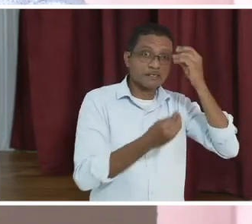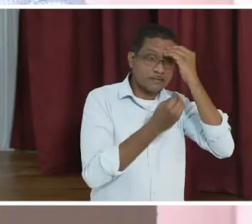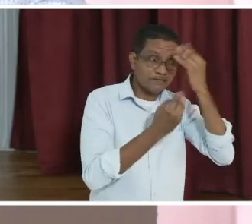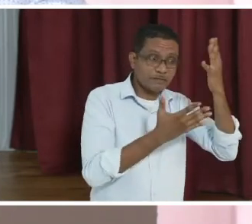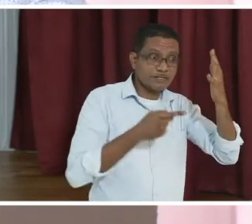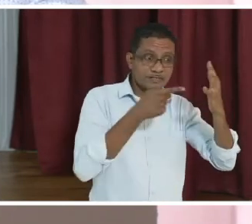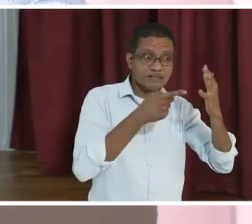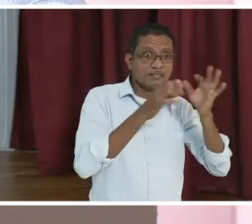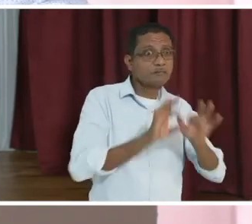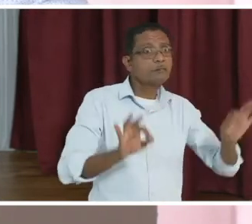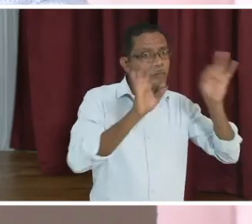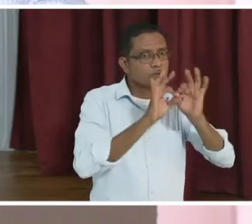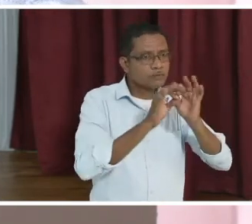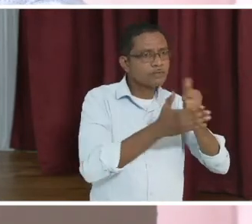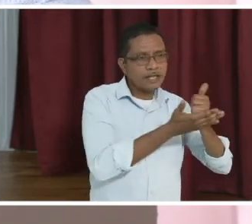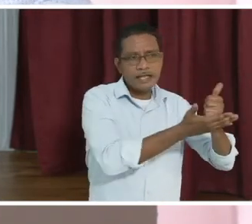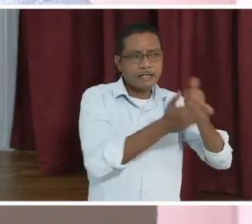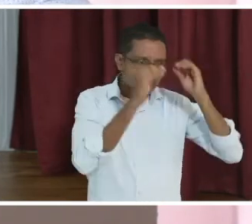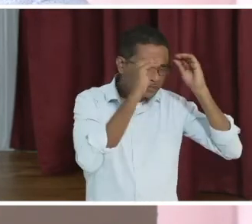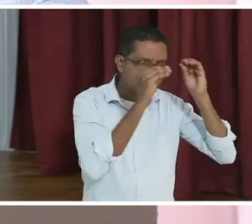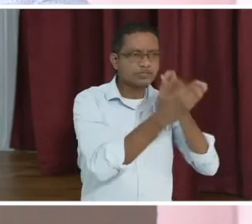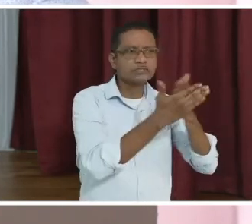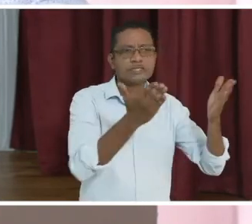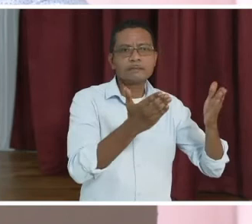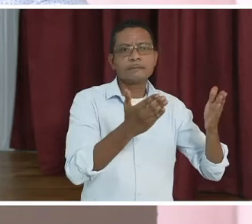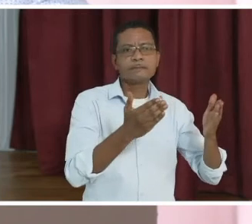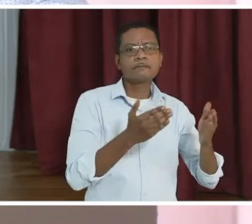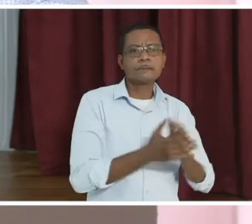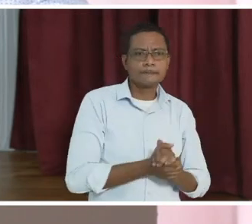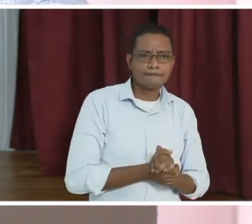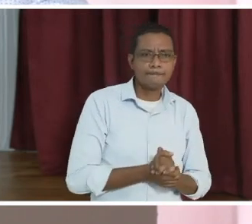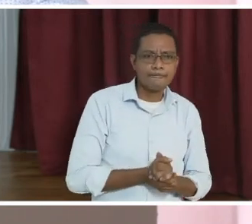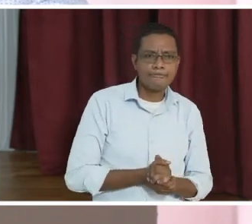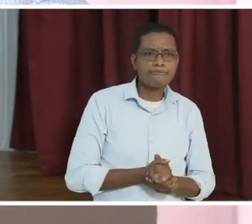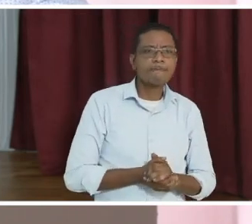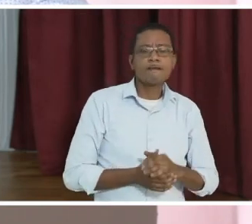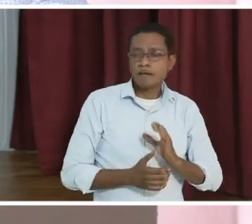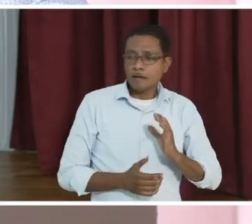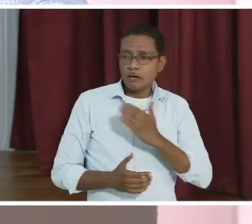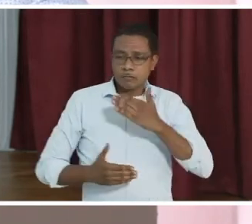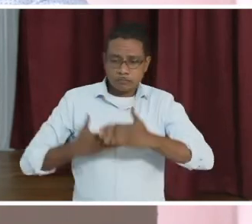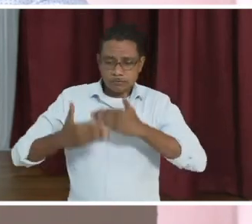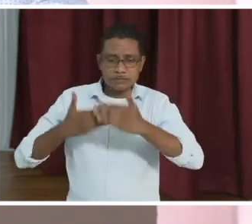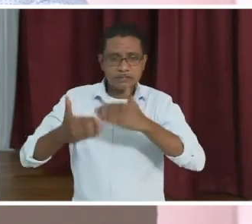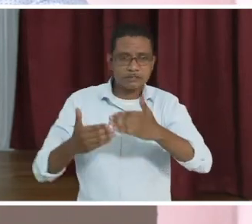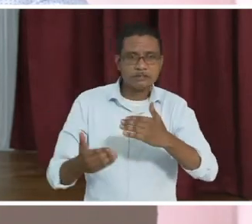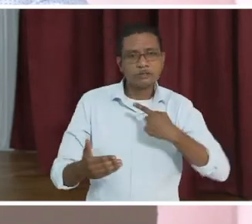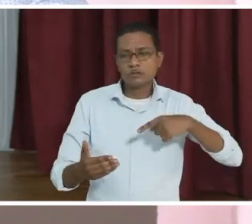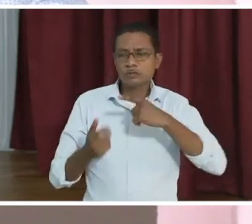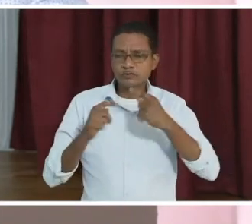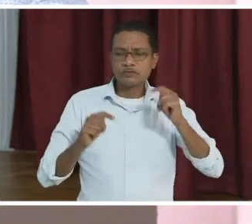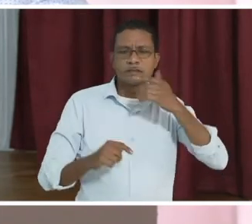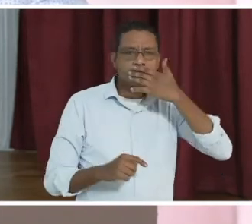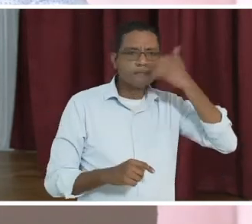it educates our citizens of Trinidad and Tobago on our process at the HDC. Of course, we try our very best to